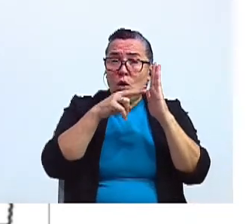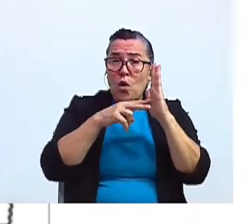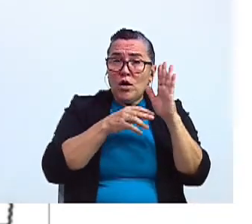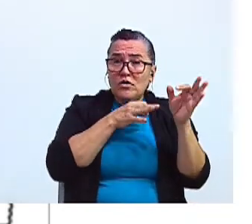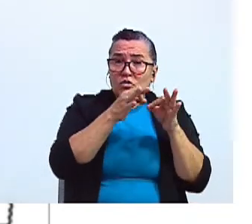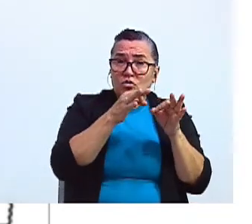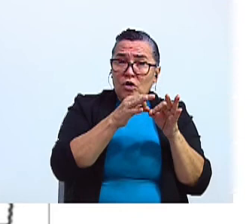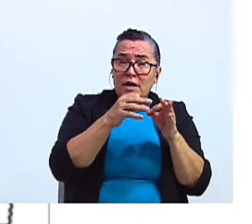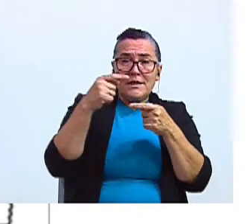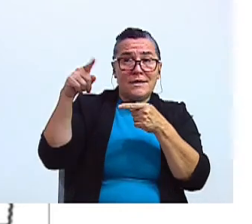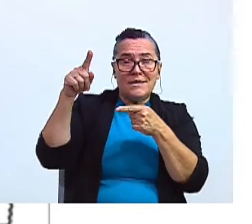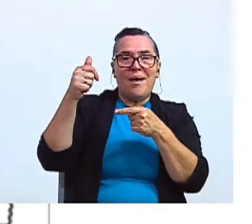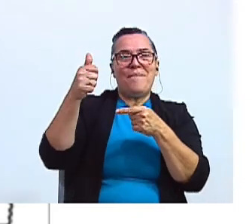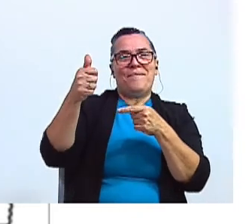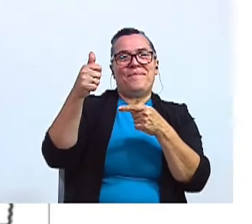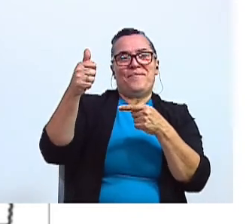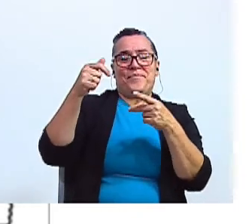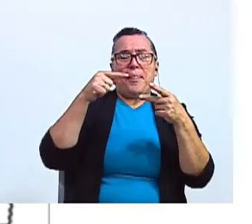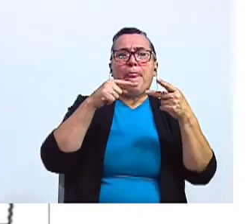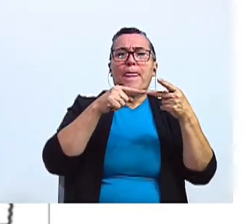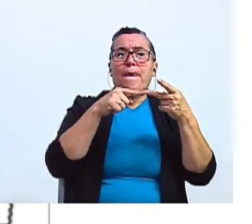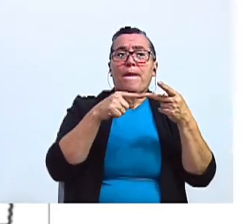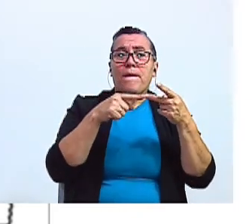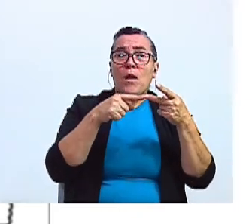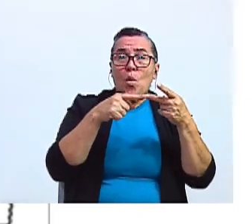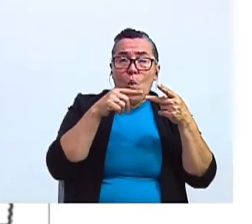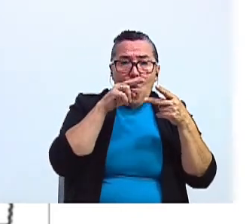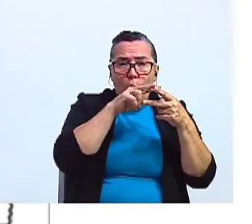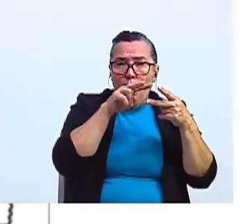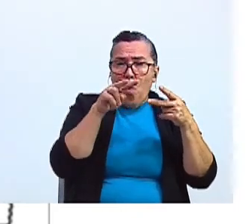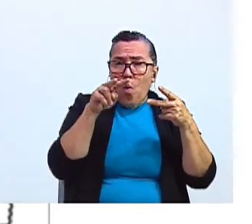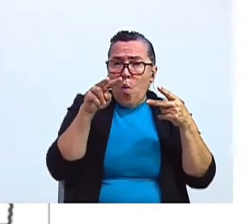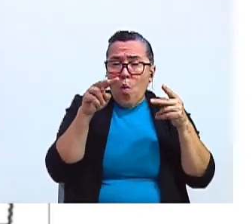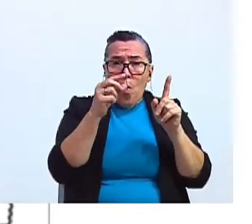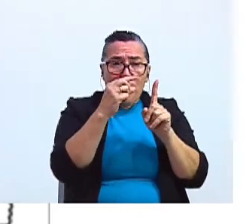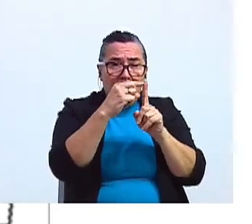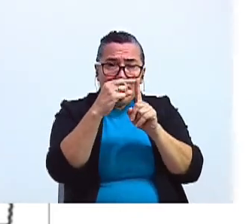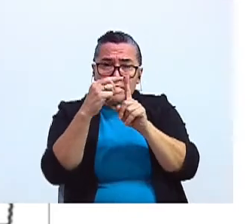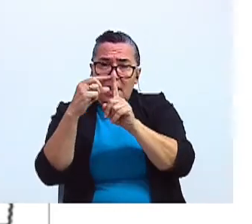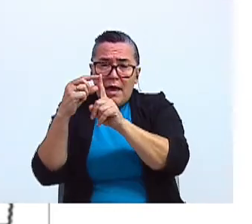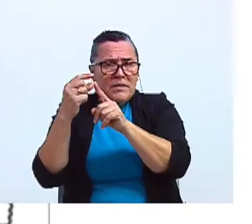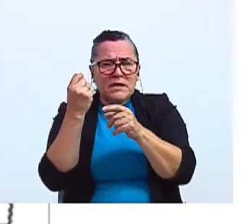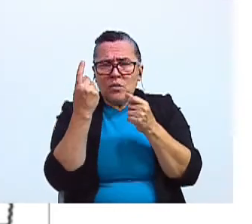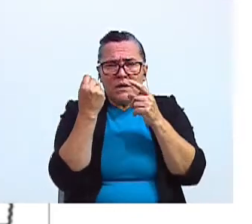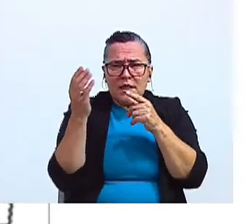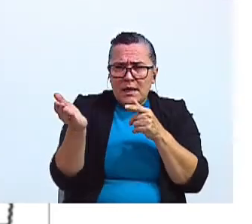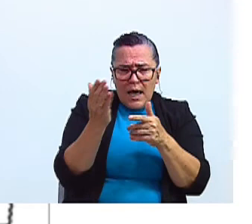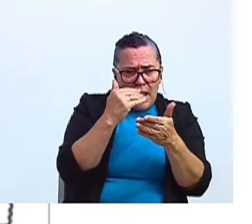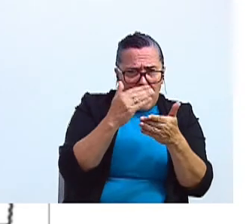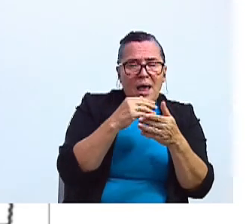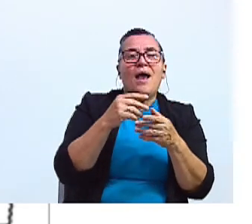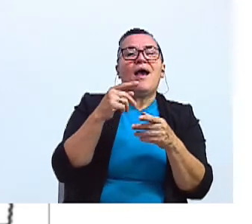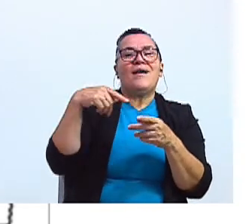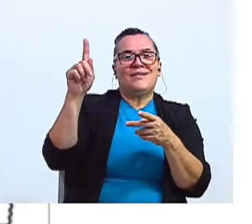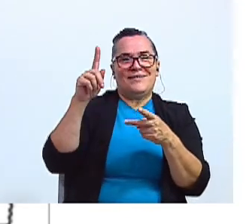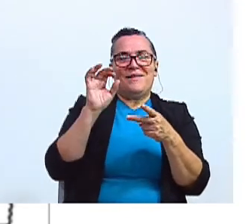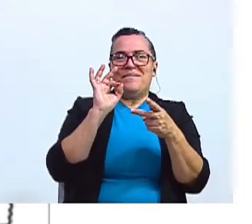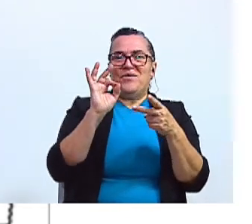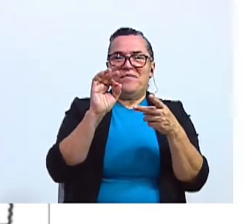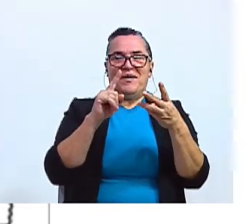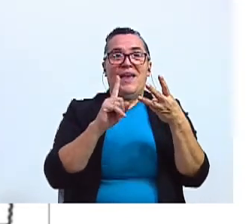Yes, very good. Okay, you check all the words that you didn't understand. Very good.